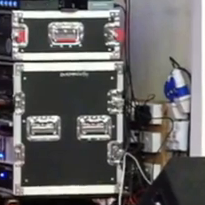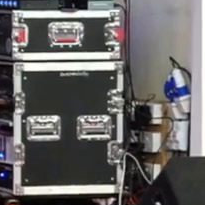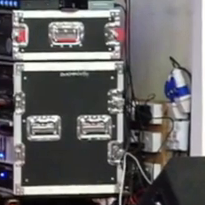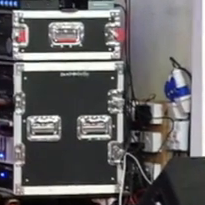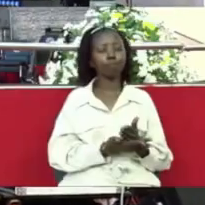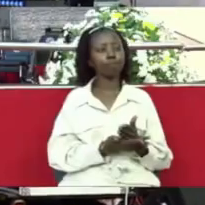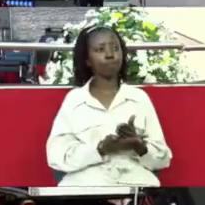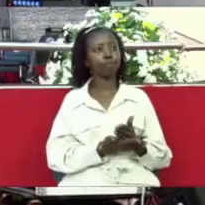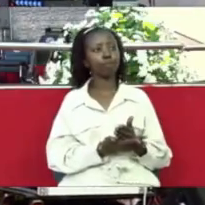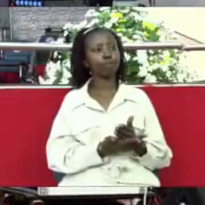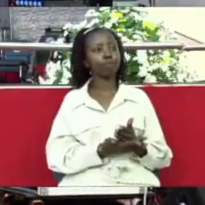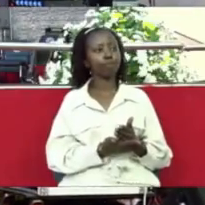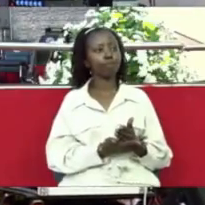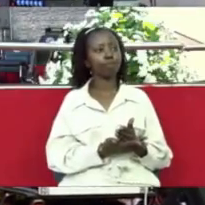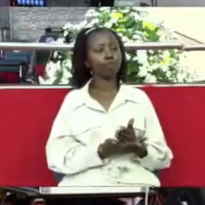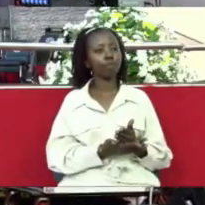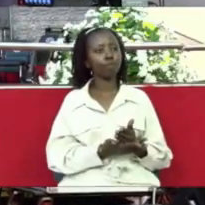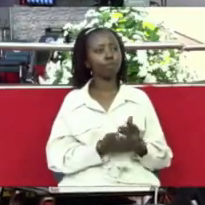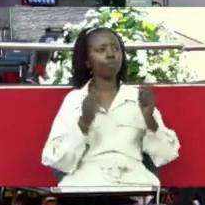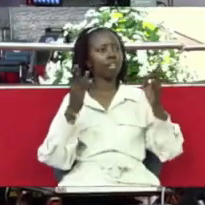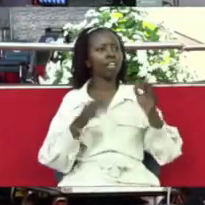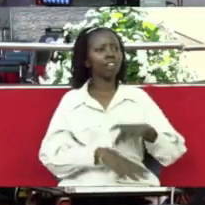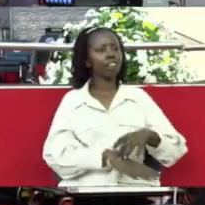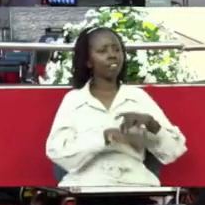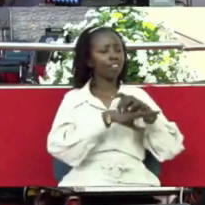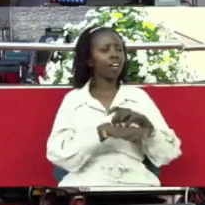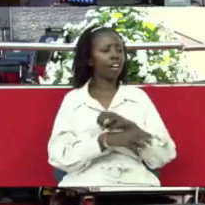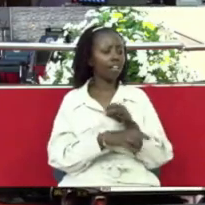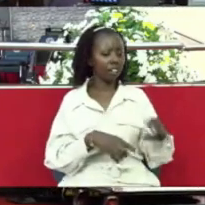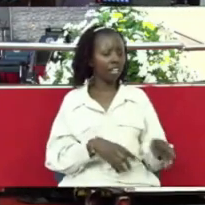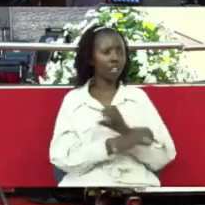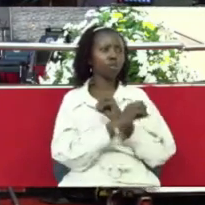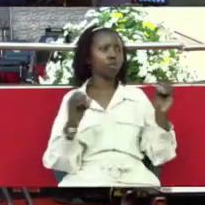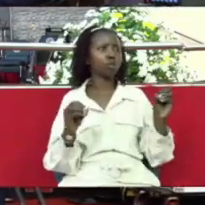upo. Now, if it didn't exist, you would know. Kama ulimwengu